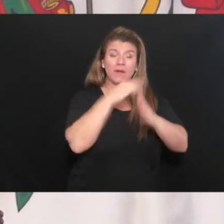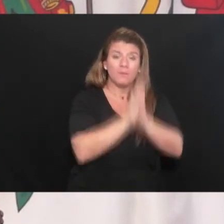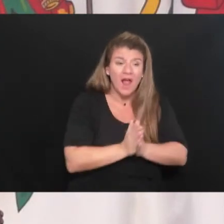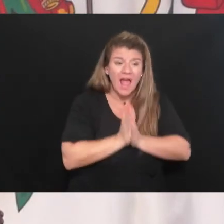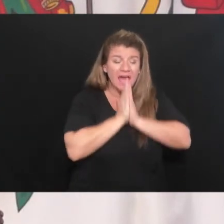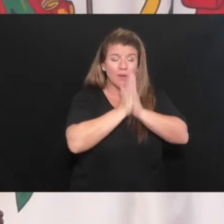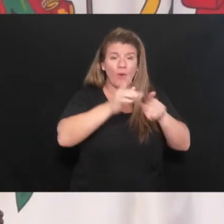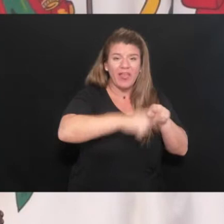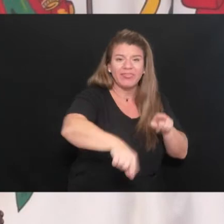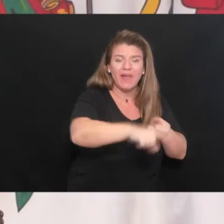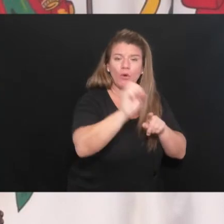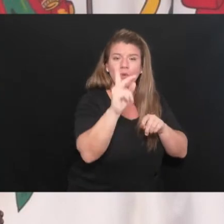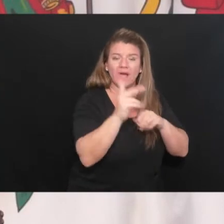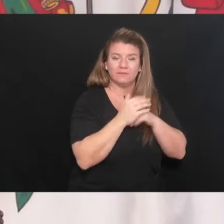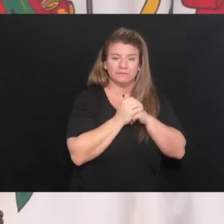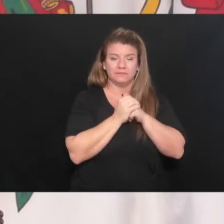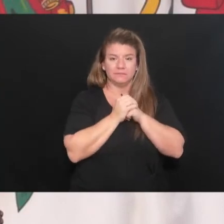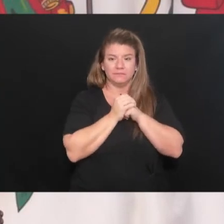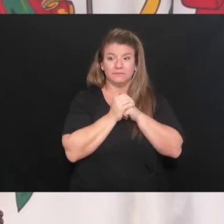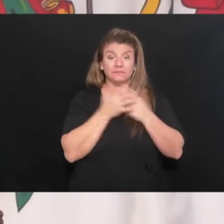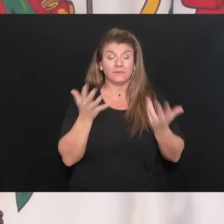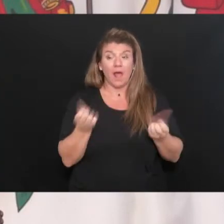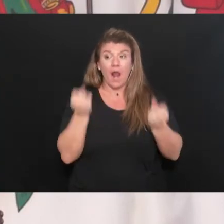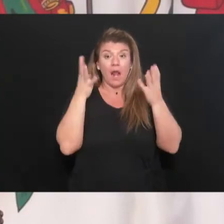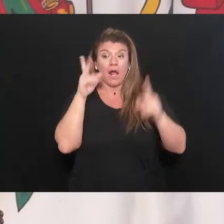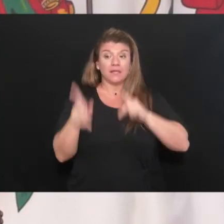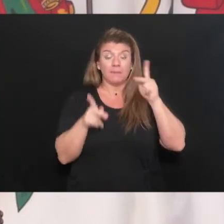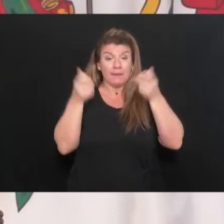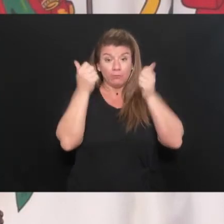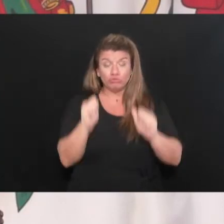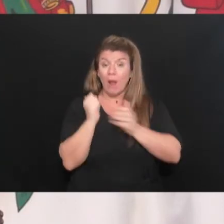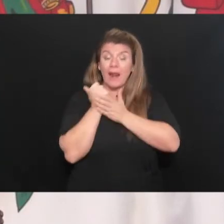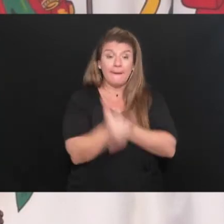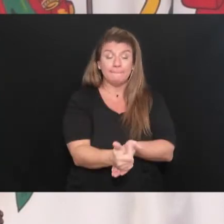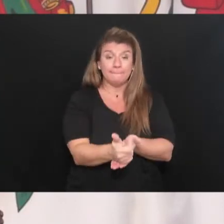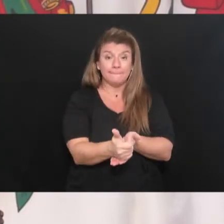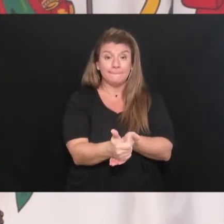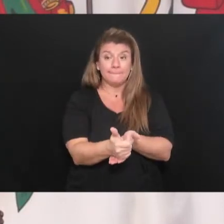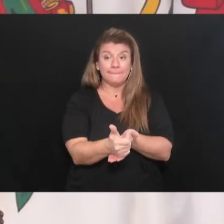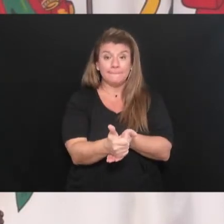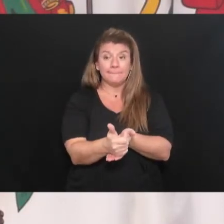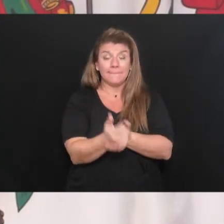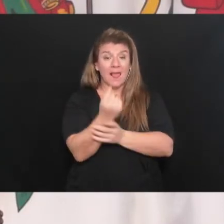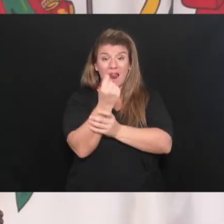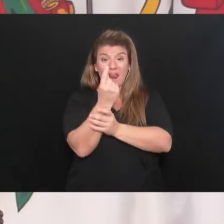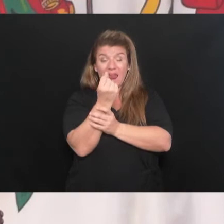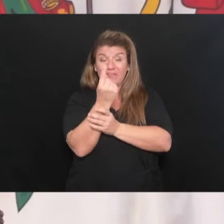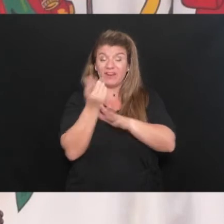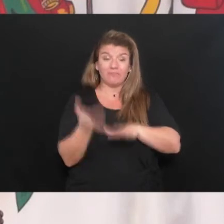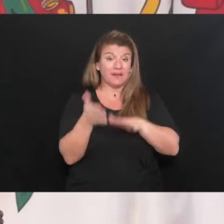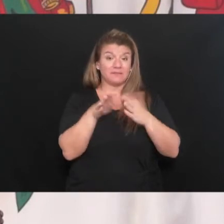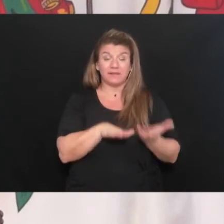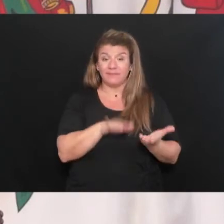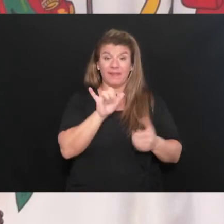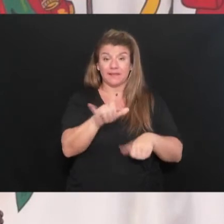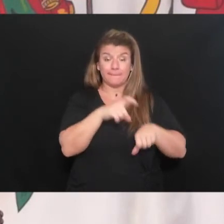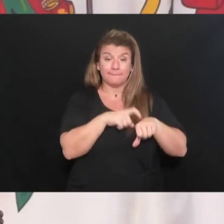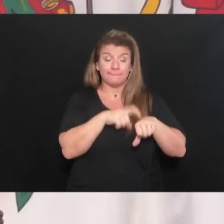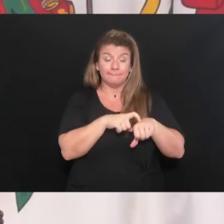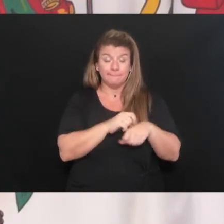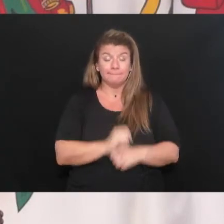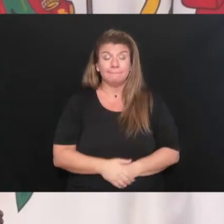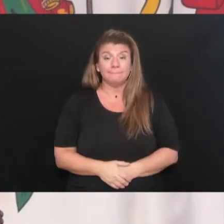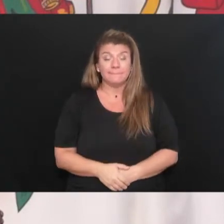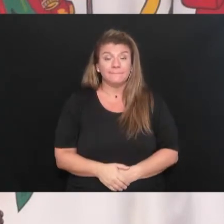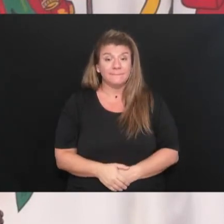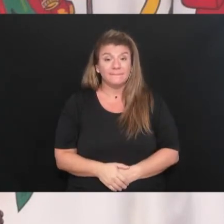okay. You know, lots of people trying to help them. 11 of them didn't make it at that time.